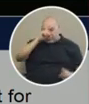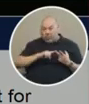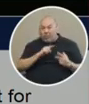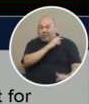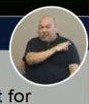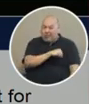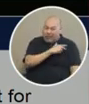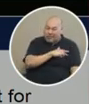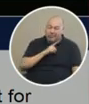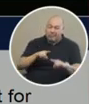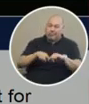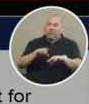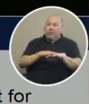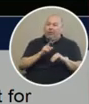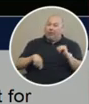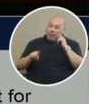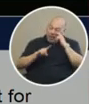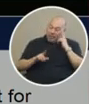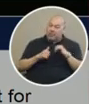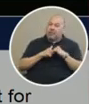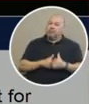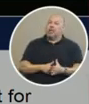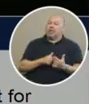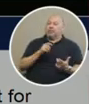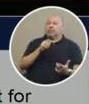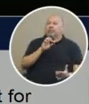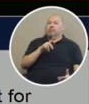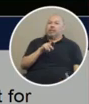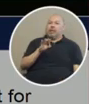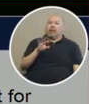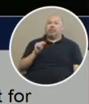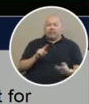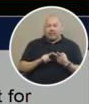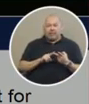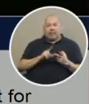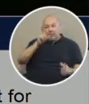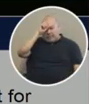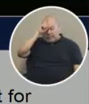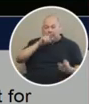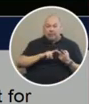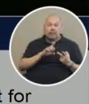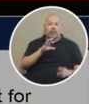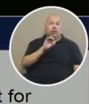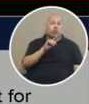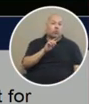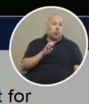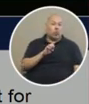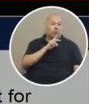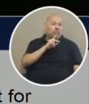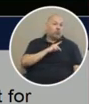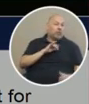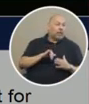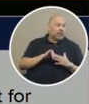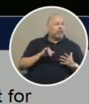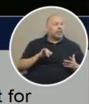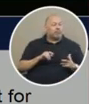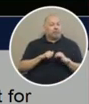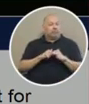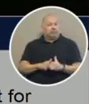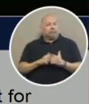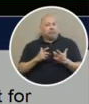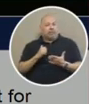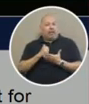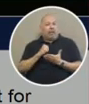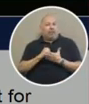hospitals. Compliance Task Force, EPFD, Fire Prevention, ESD, and Codes personnel have all been out in force